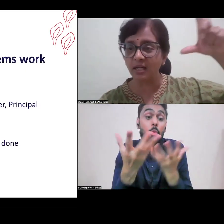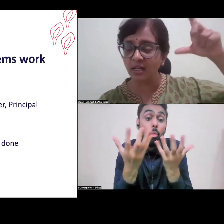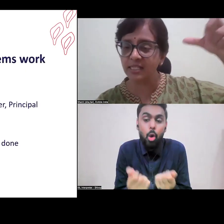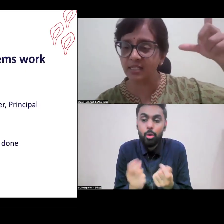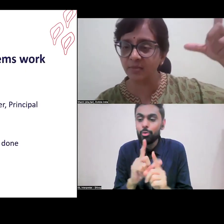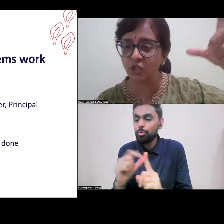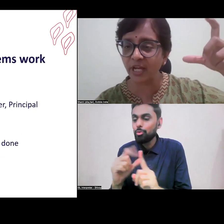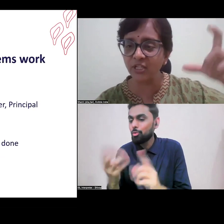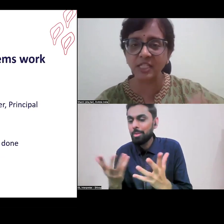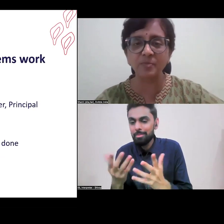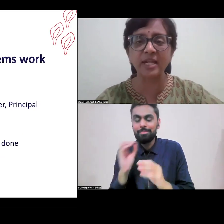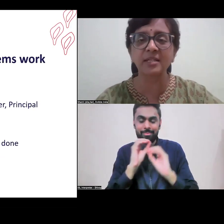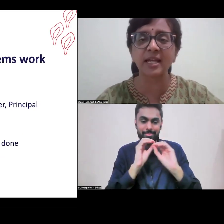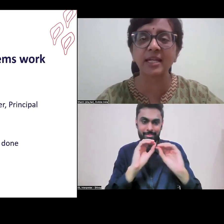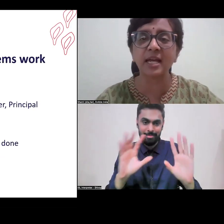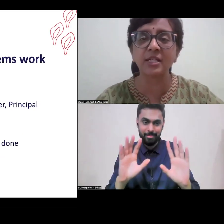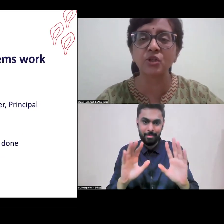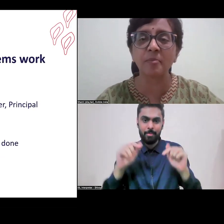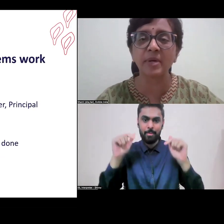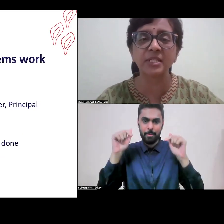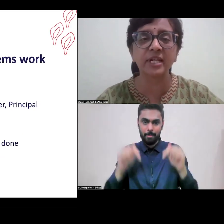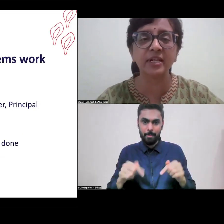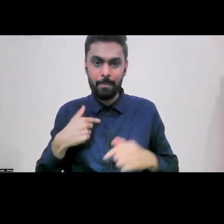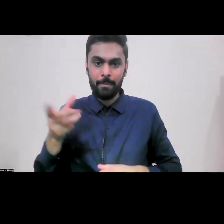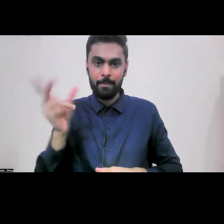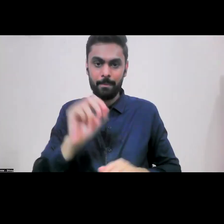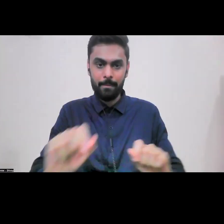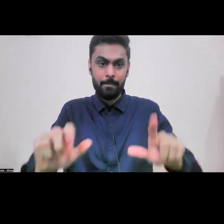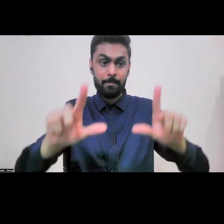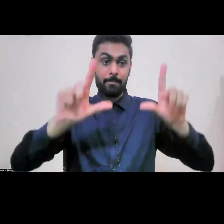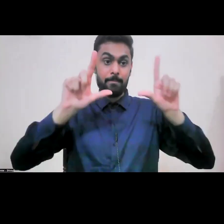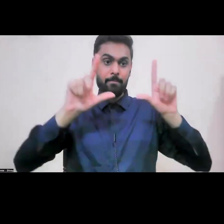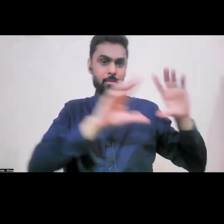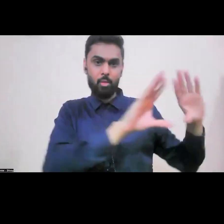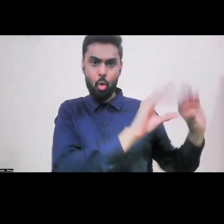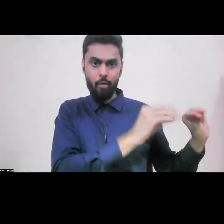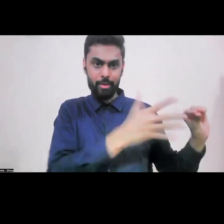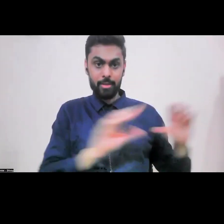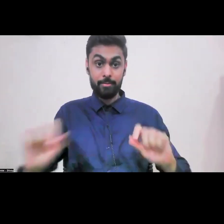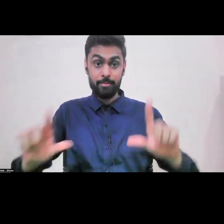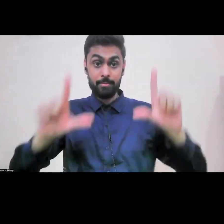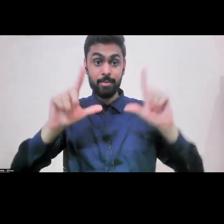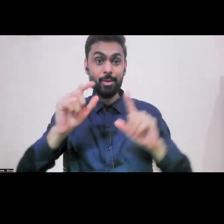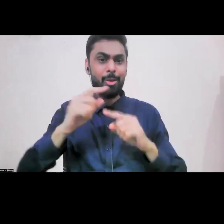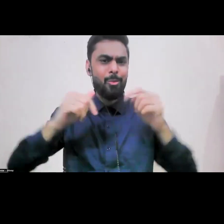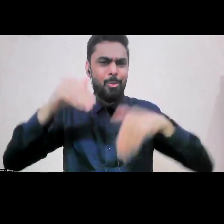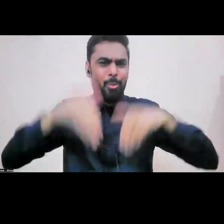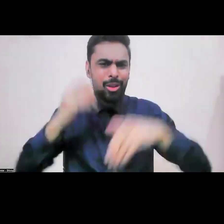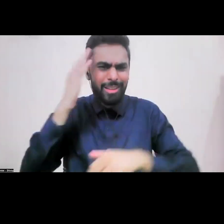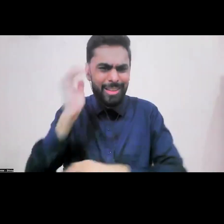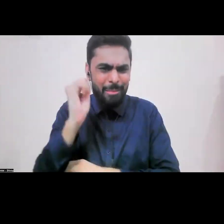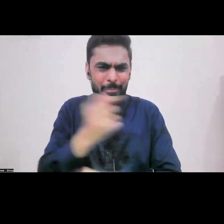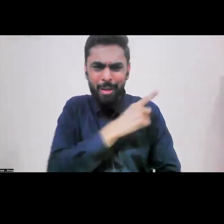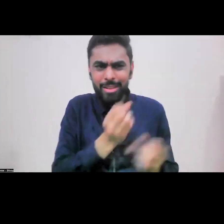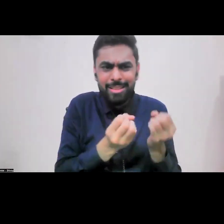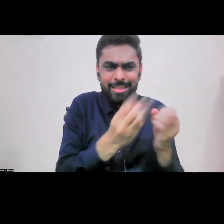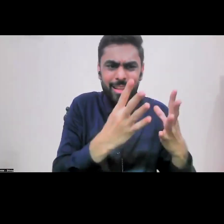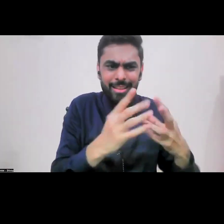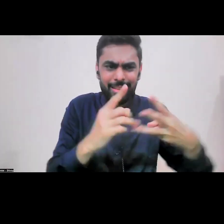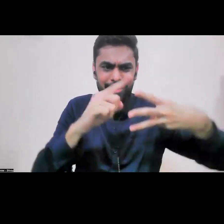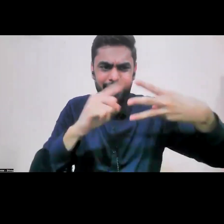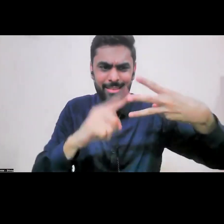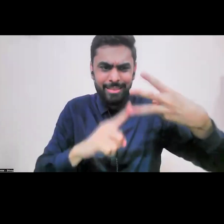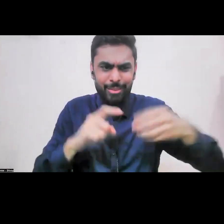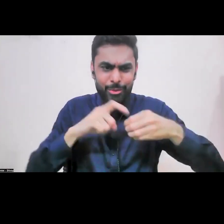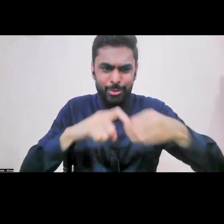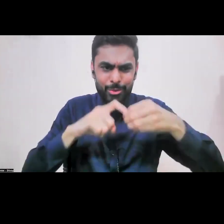on the systems change aspect. I'll stop my screen. Can I just have that earlier poll to whether people have a better understanding